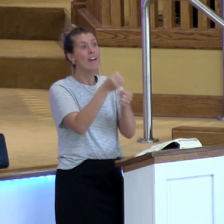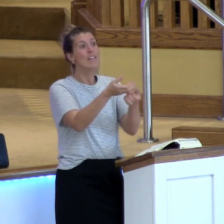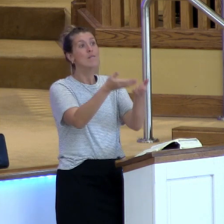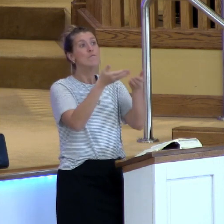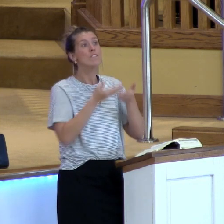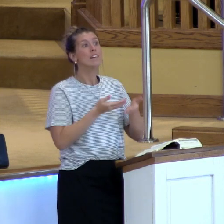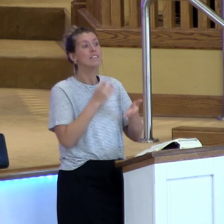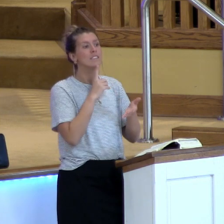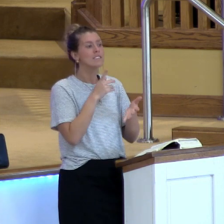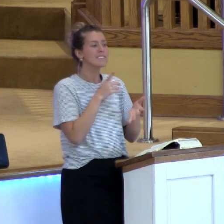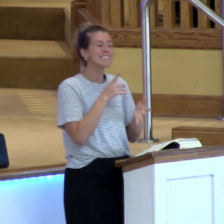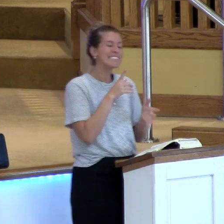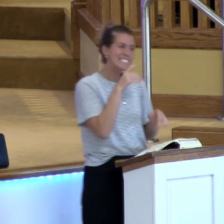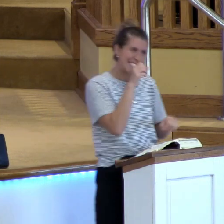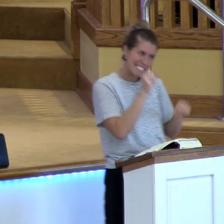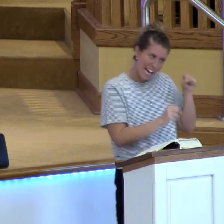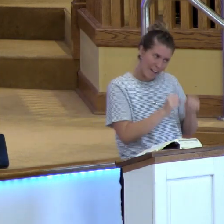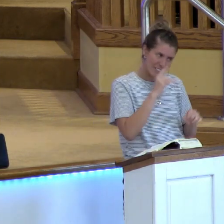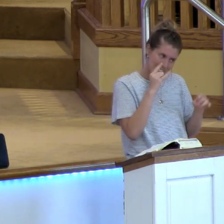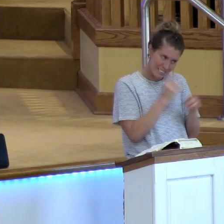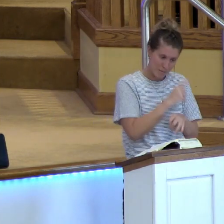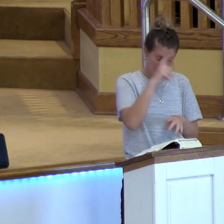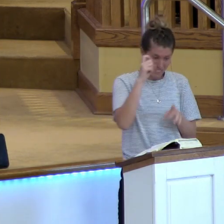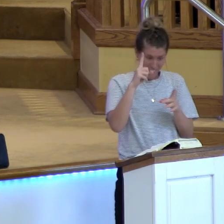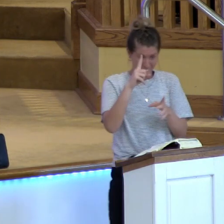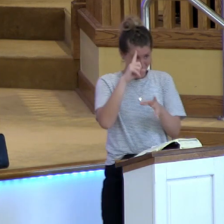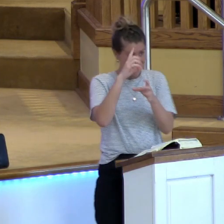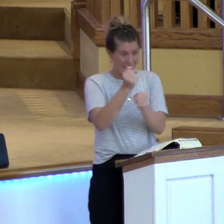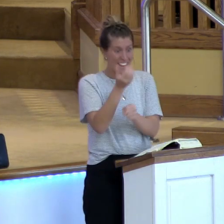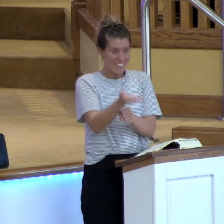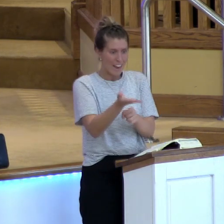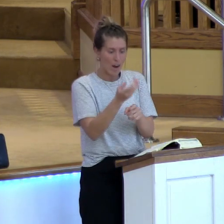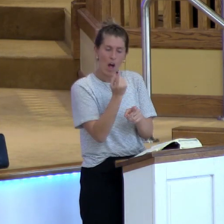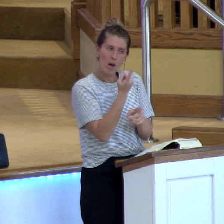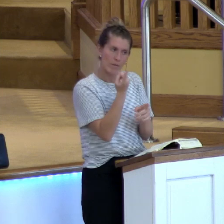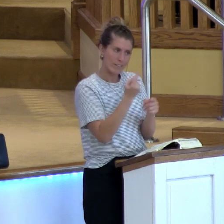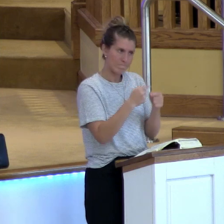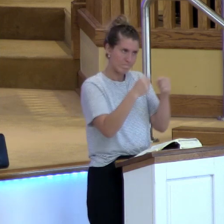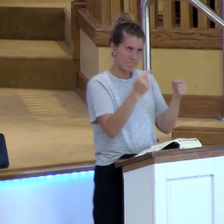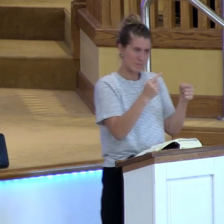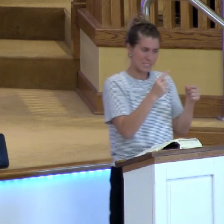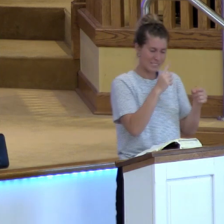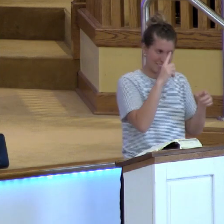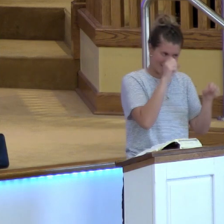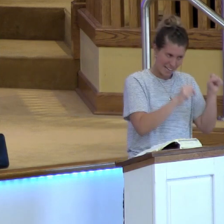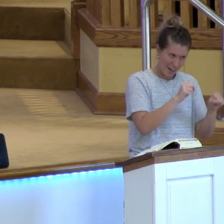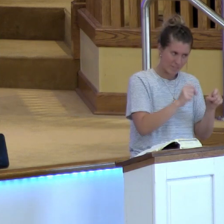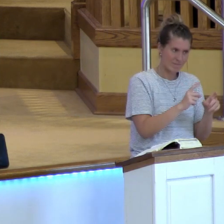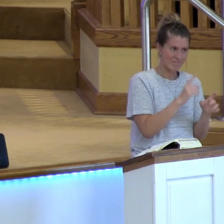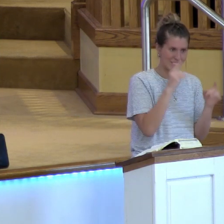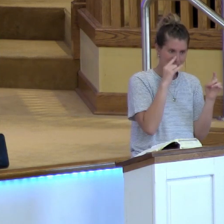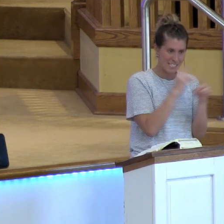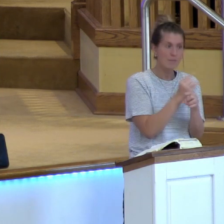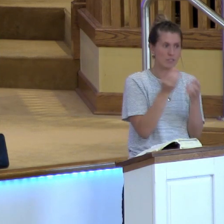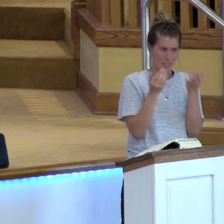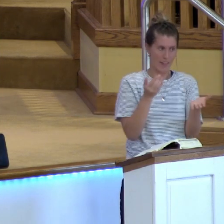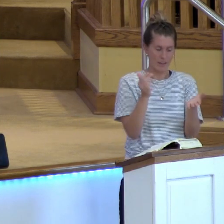is doubt and deception, because where faith is, there's always going to be doubt and deception. There's always going to be. It's always lingering.